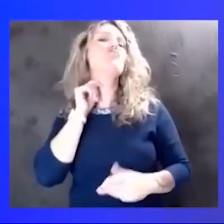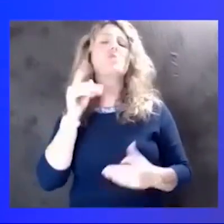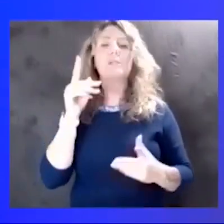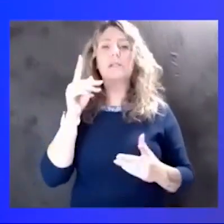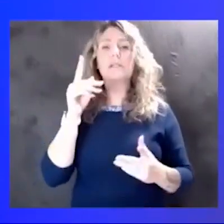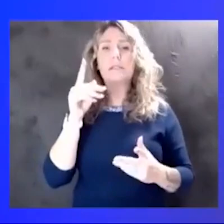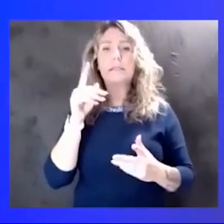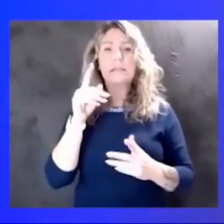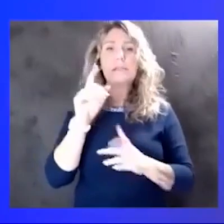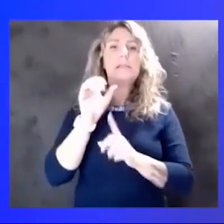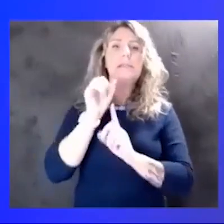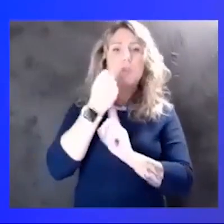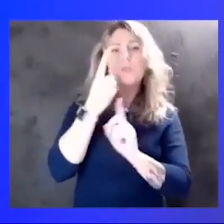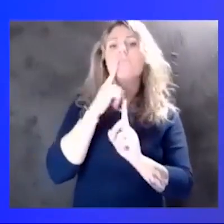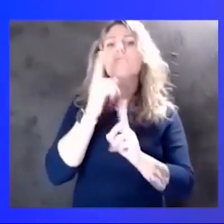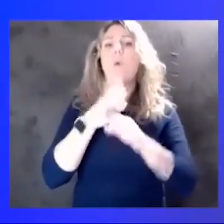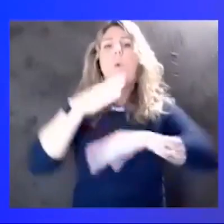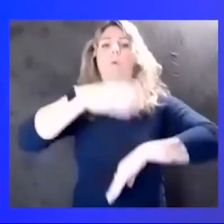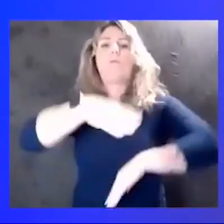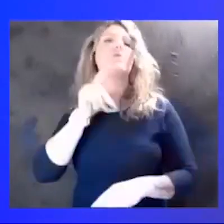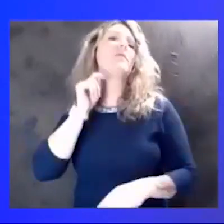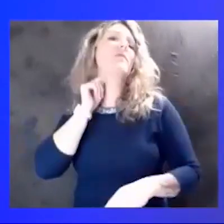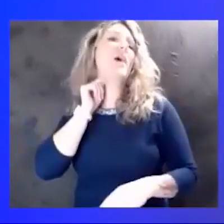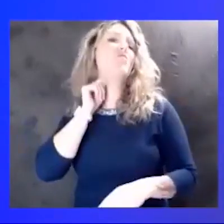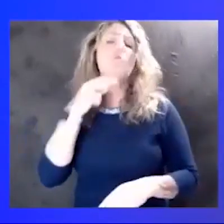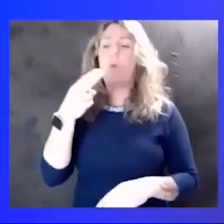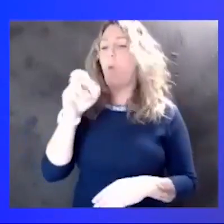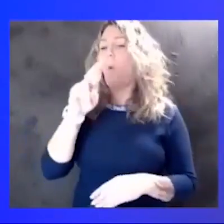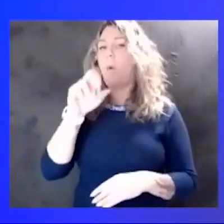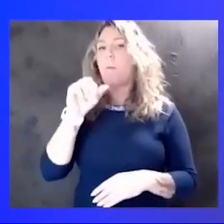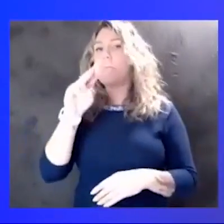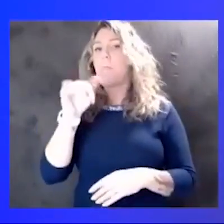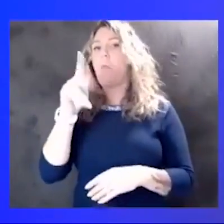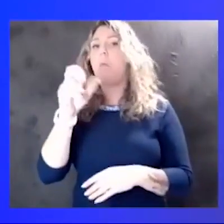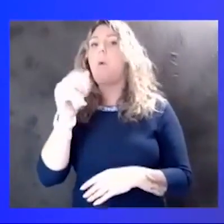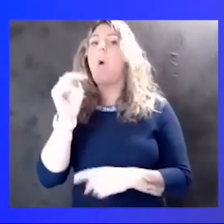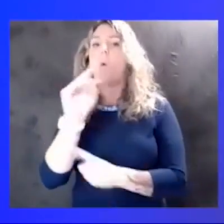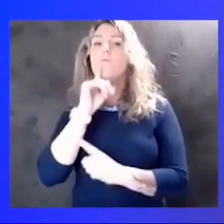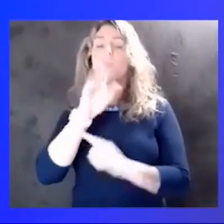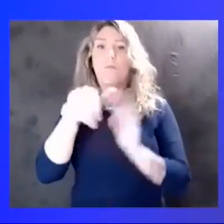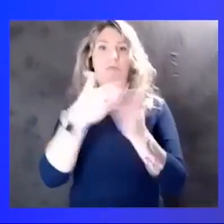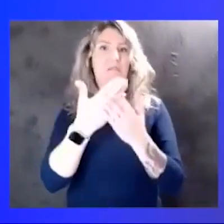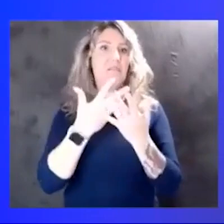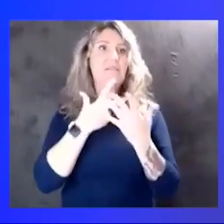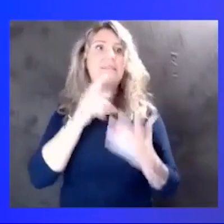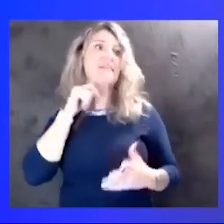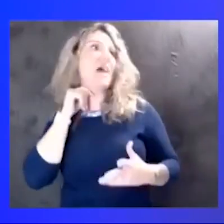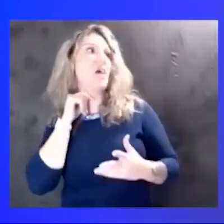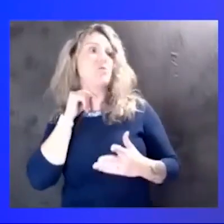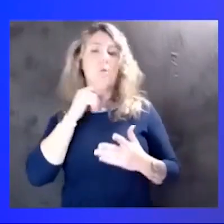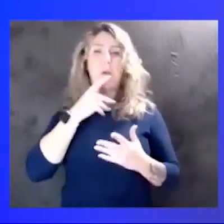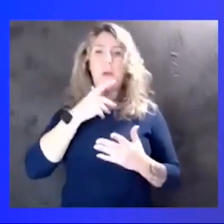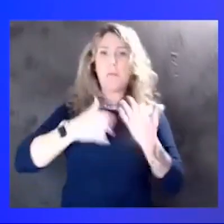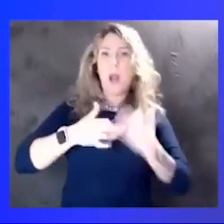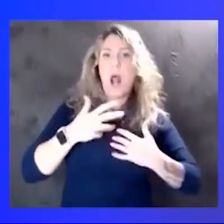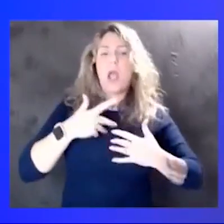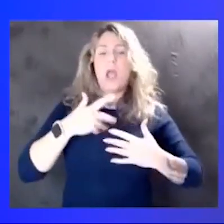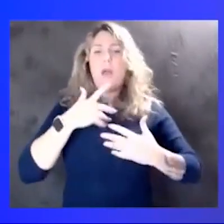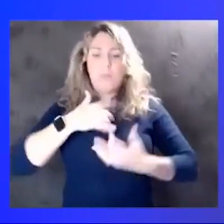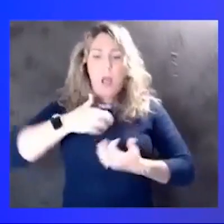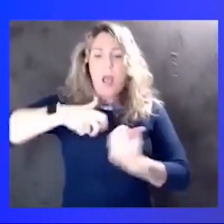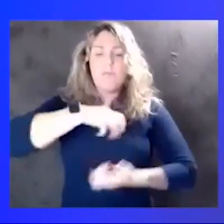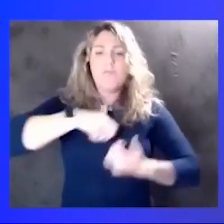overproducing thyroid hormone. Impacts everything. Your thyroid impacts your metabolism and how you feel. For me, it was shortness of breath and fast heart rate.